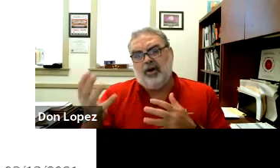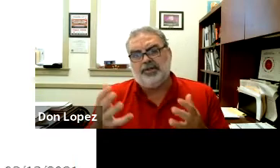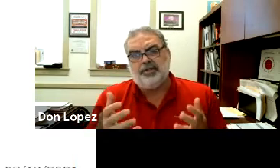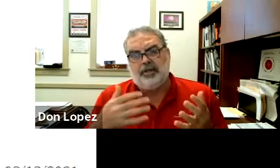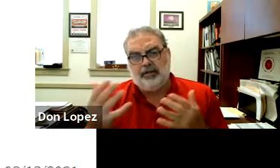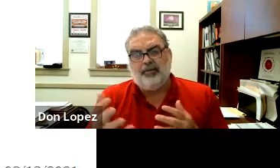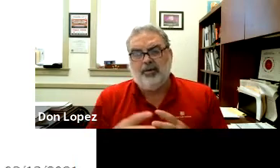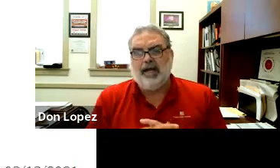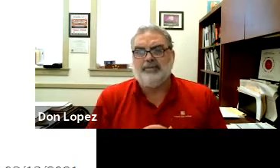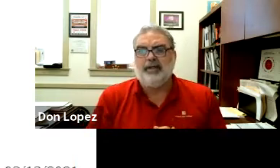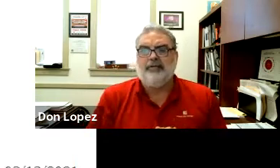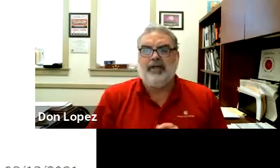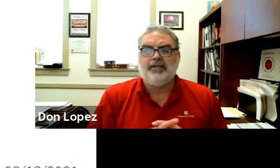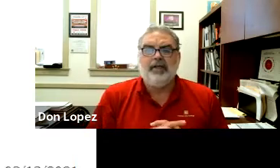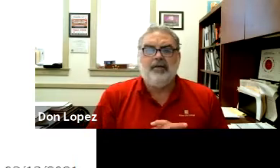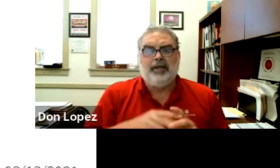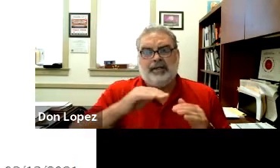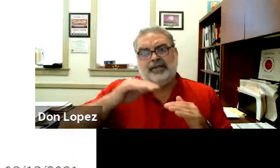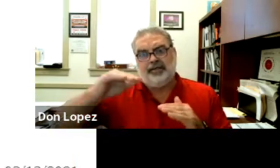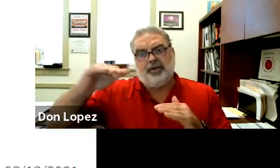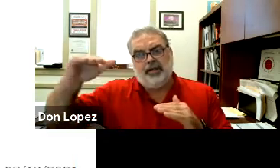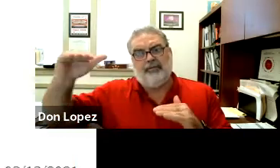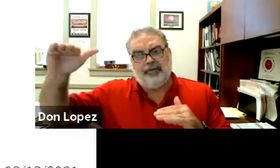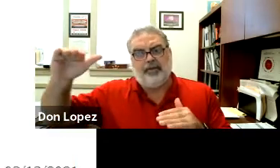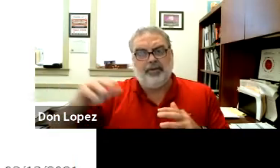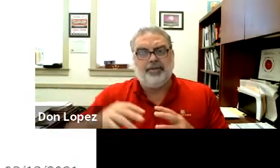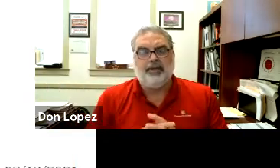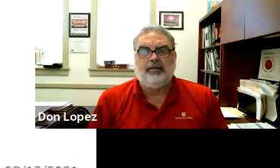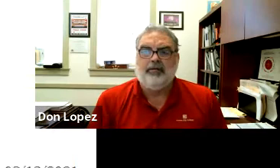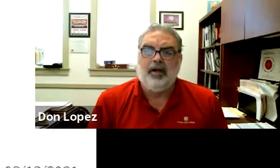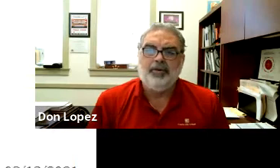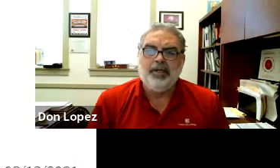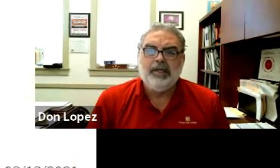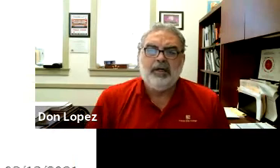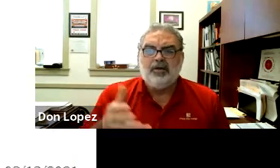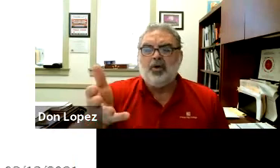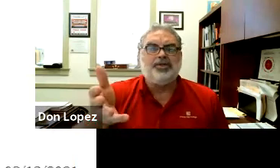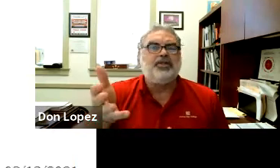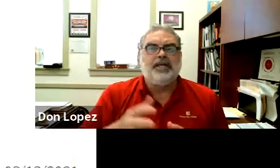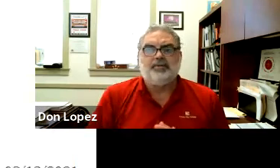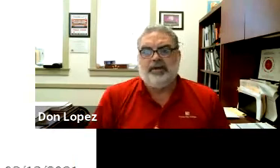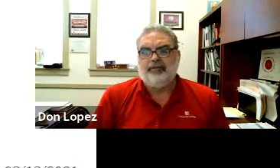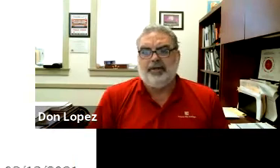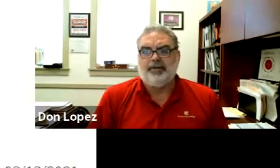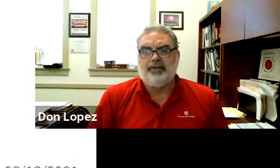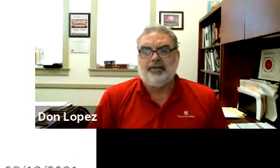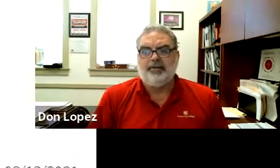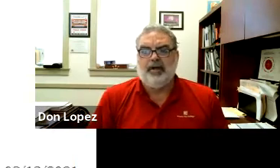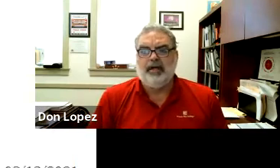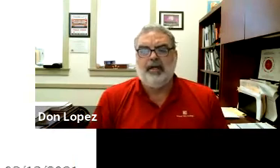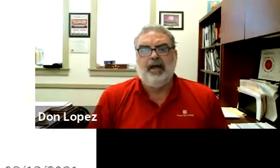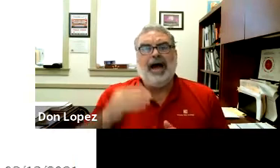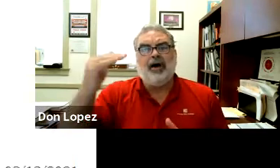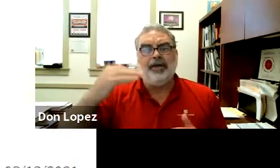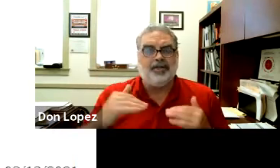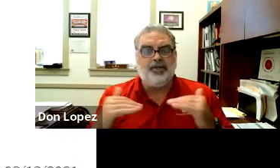showing progress is an important aspect of this, we need to see a trend of increasing numbers. Course success rate, for instance,